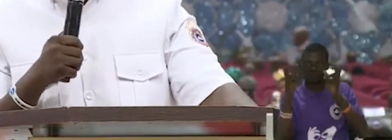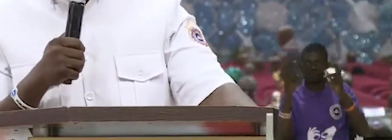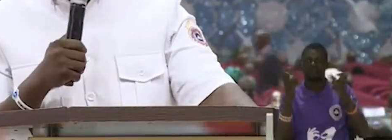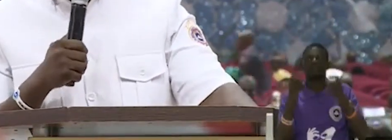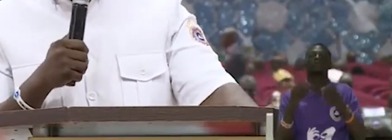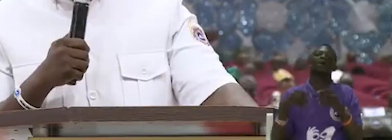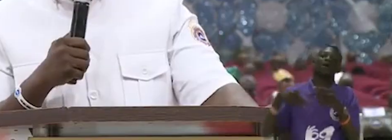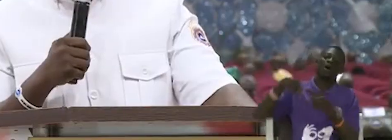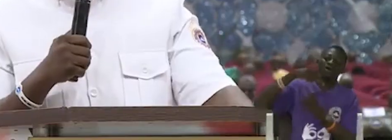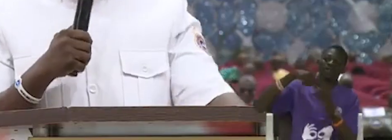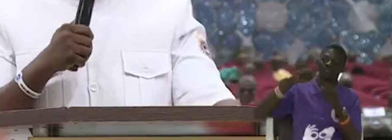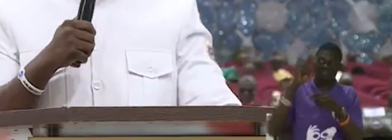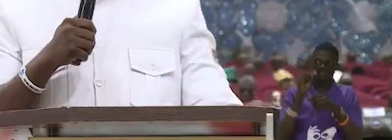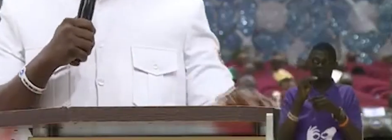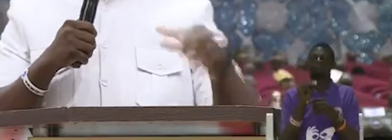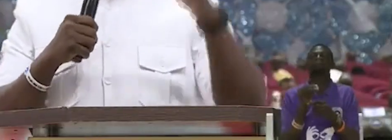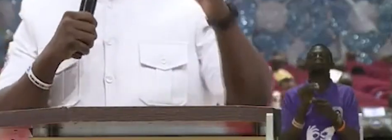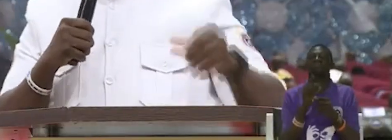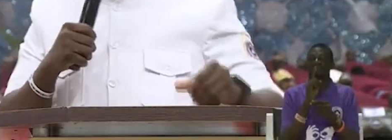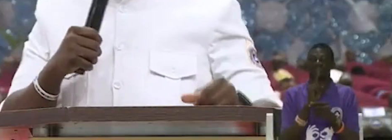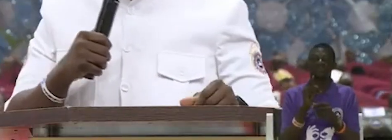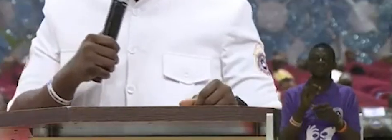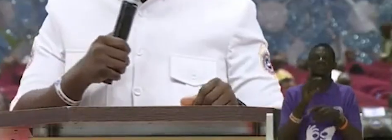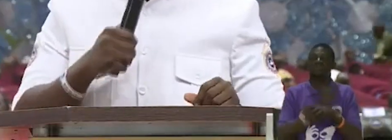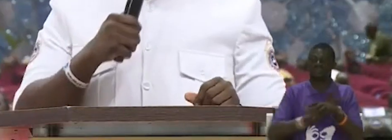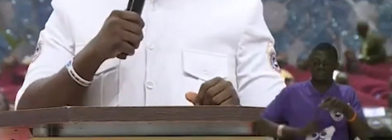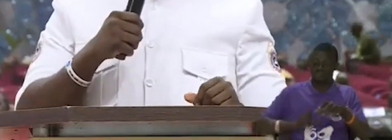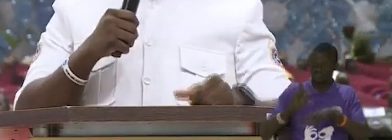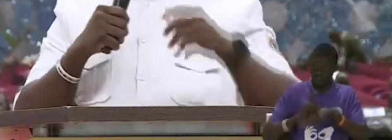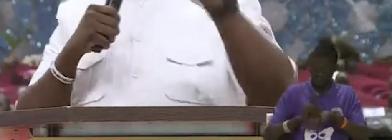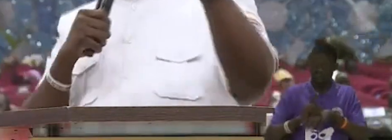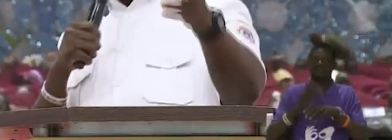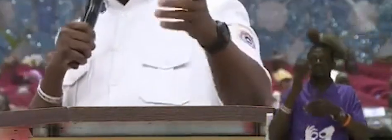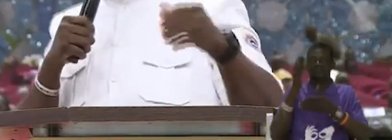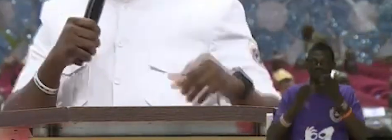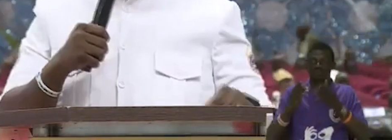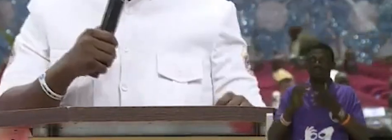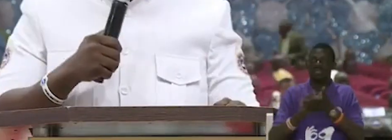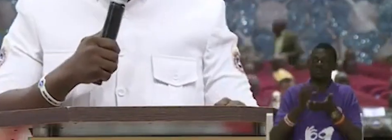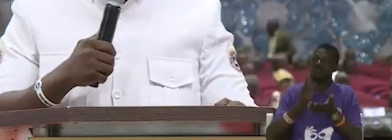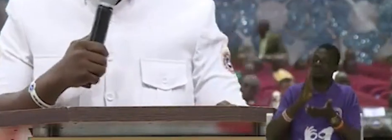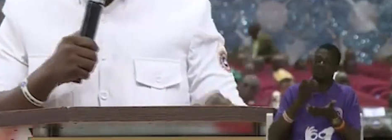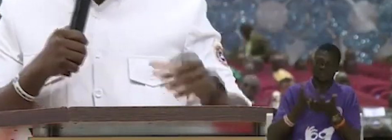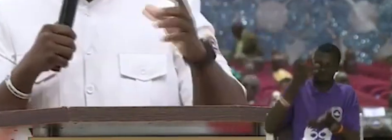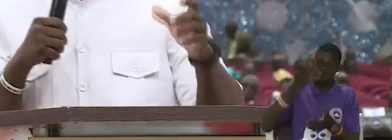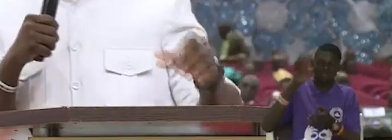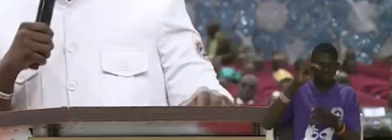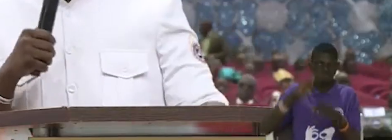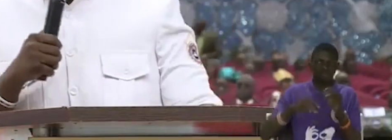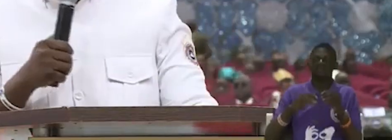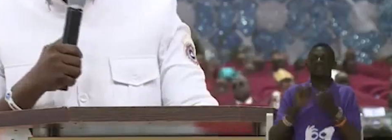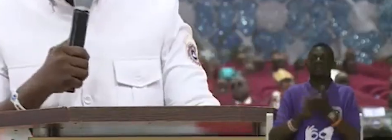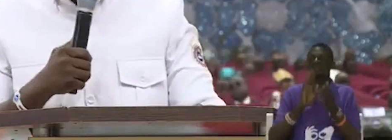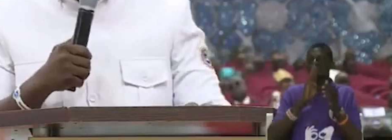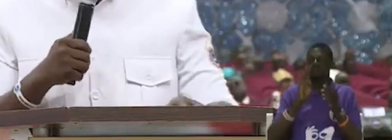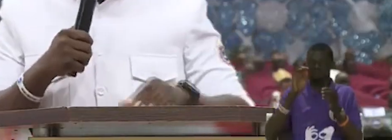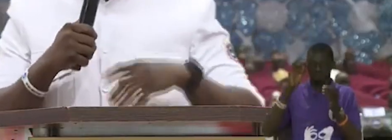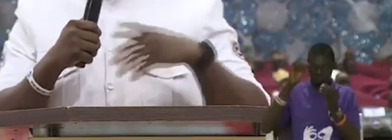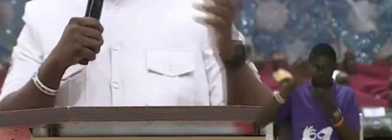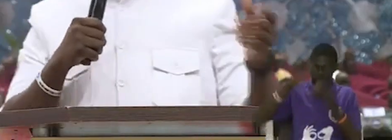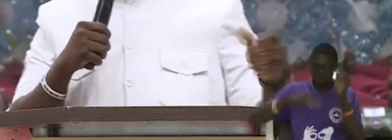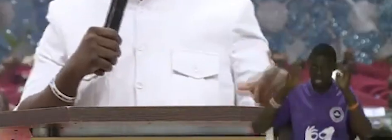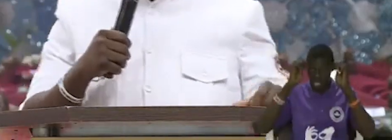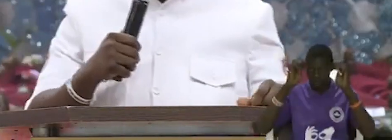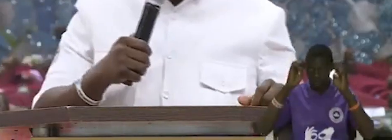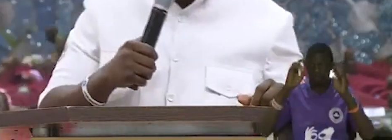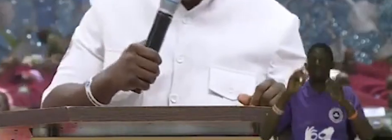him. In fact, in the king's domain, there will be persons that might be richer than him, that might be more educated than him, that might be